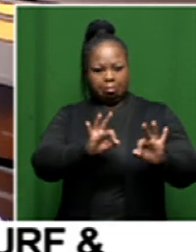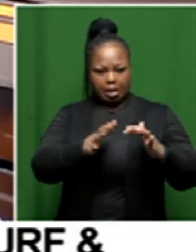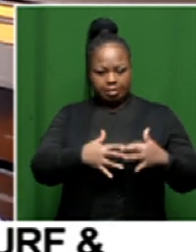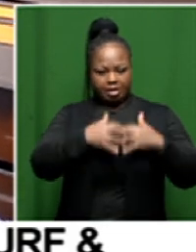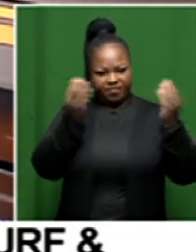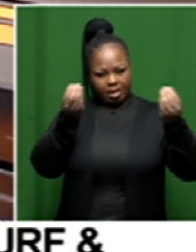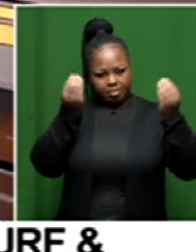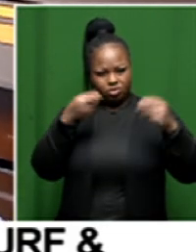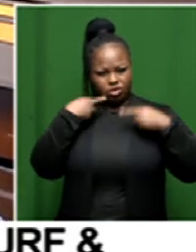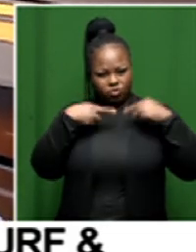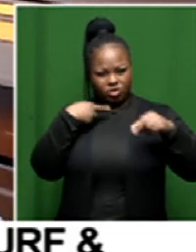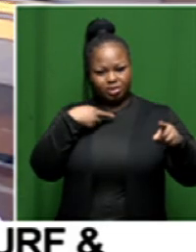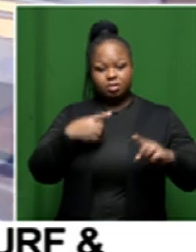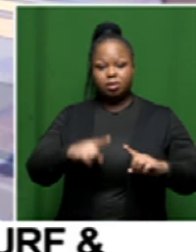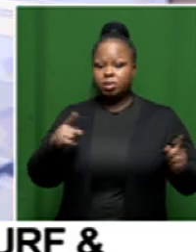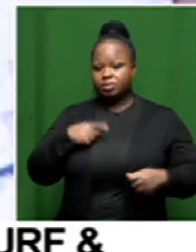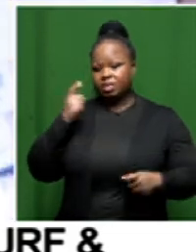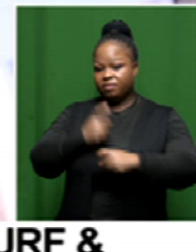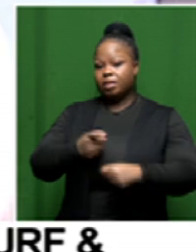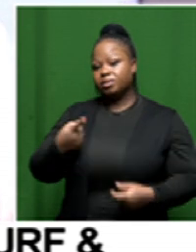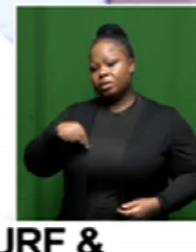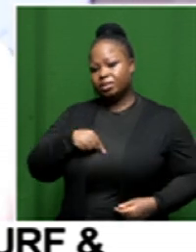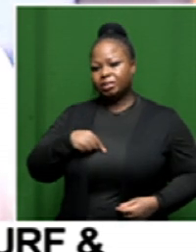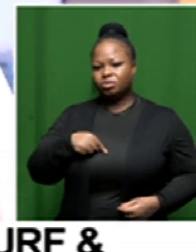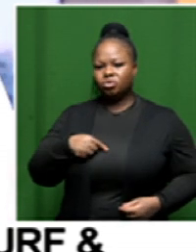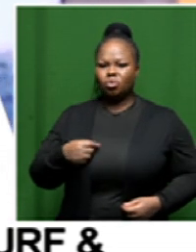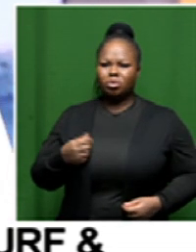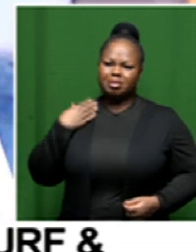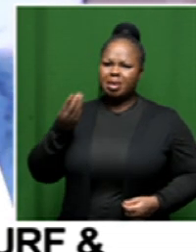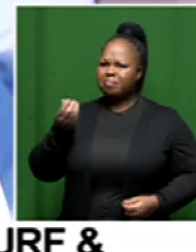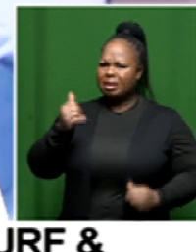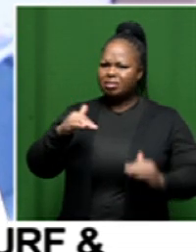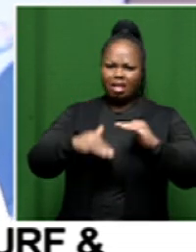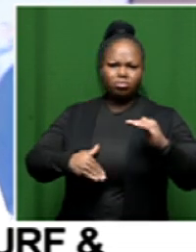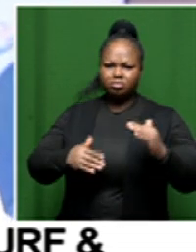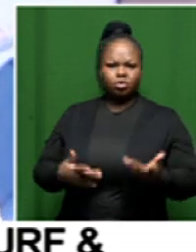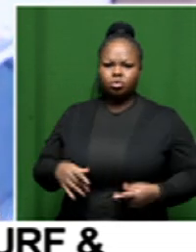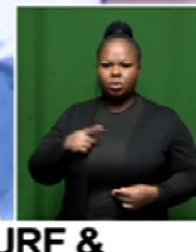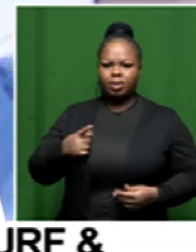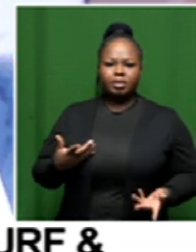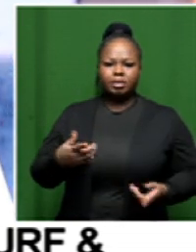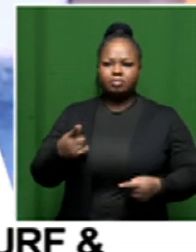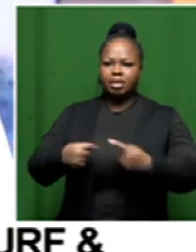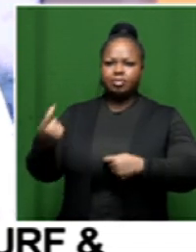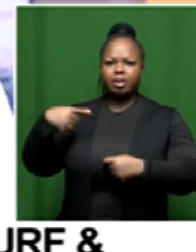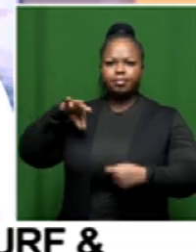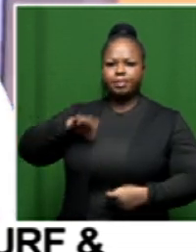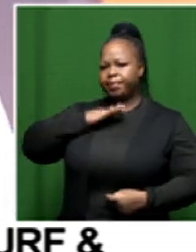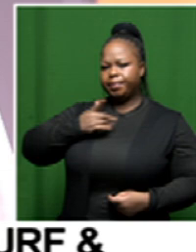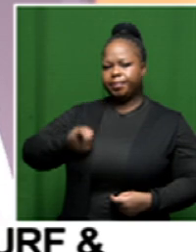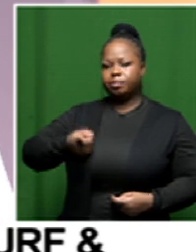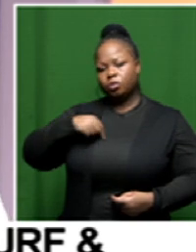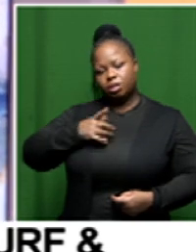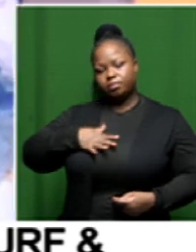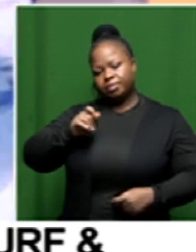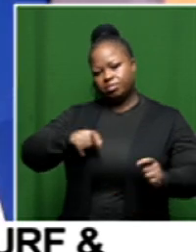established restaurants. Okay. It's a bit difficult for us to keep our pricing down, because we don't get rebates, you know. So we need everybody